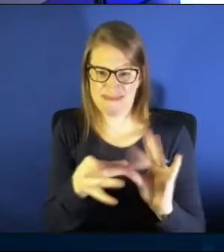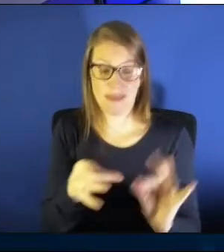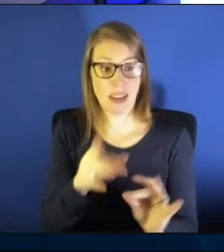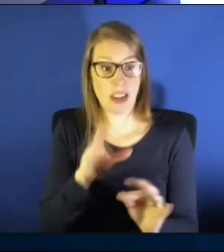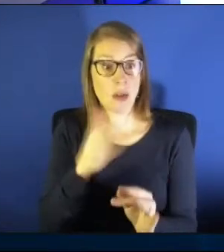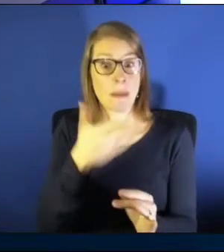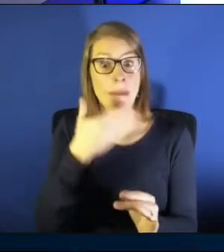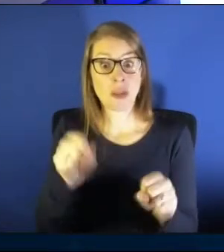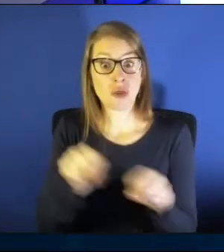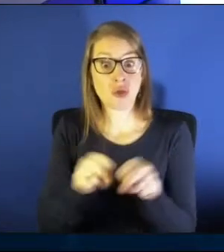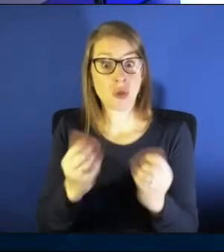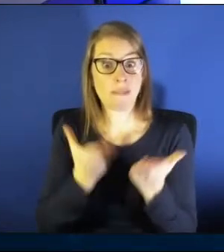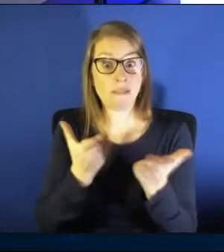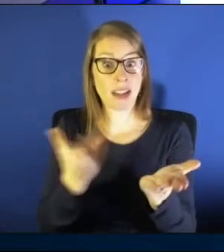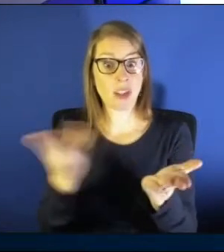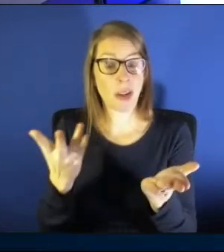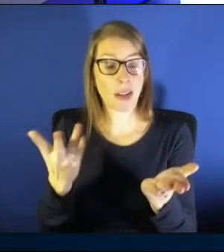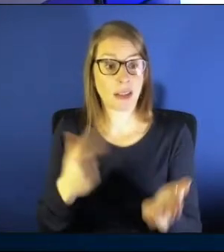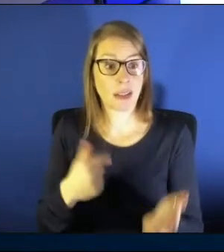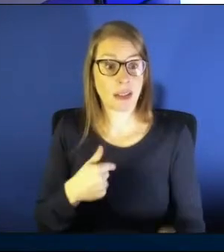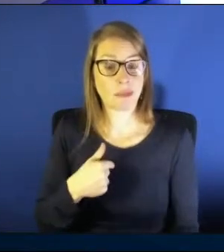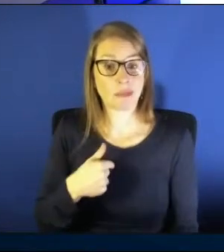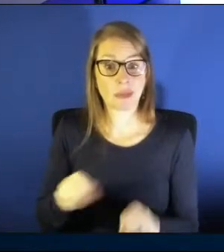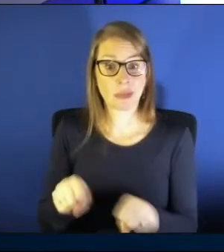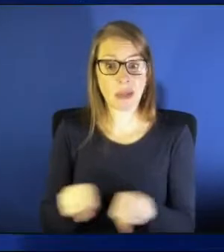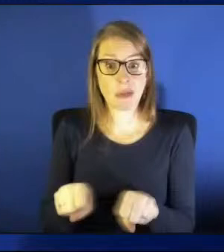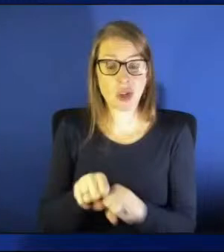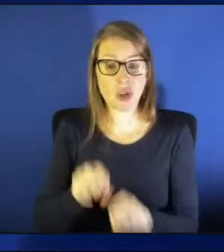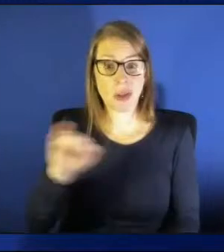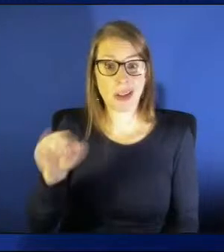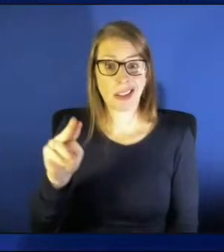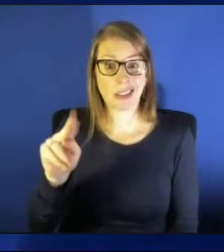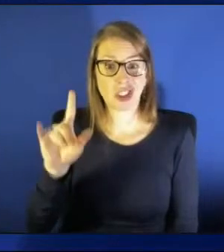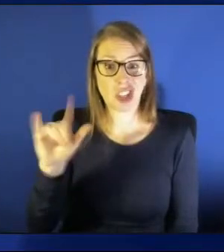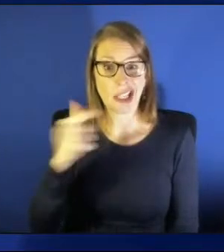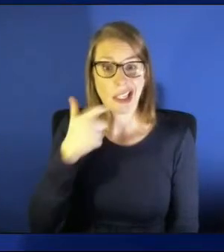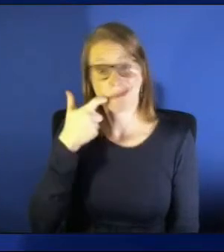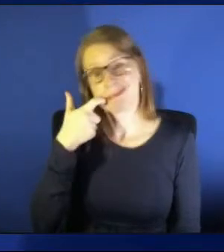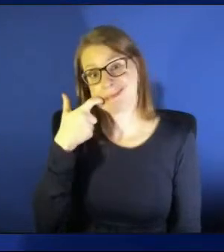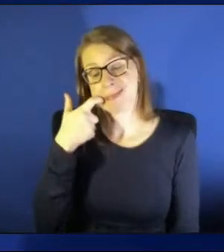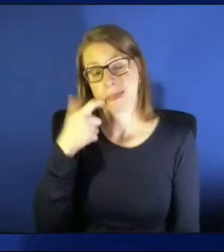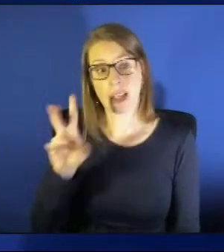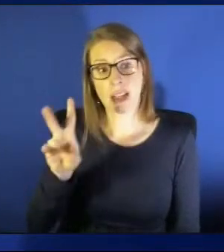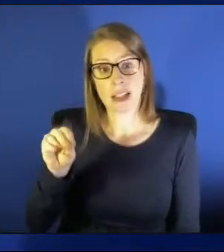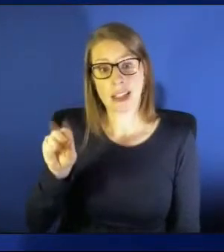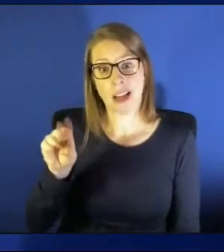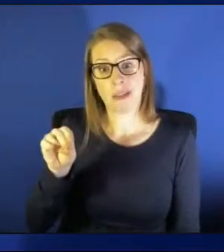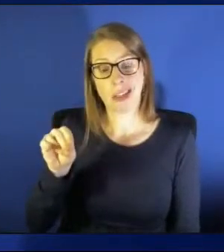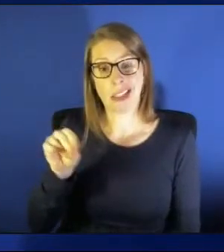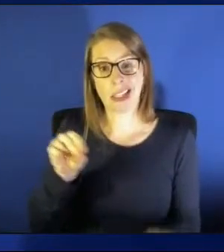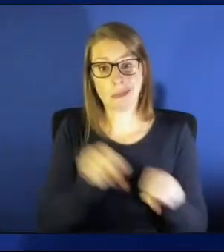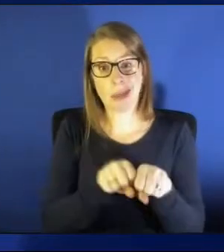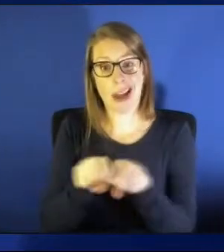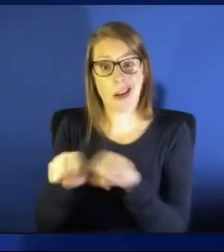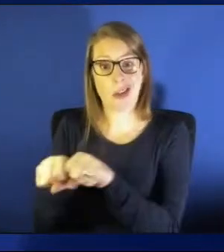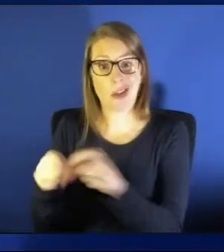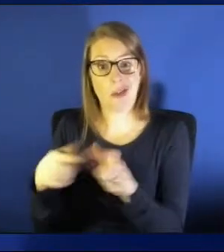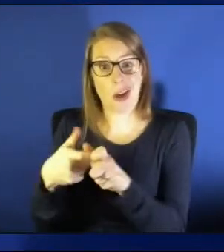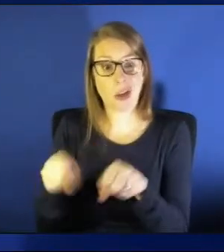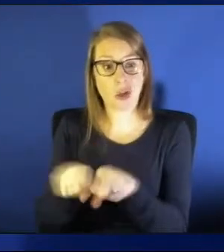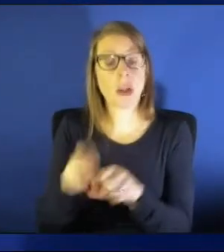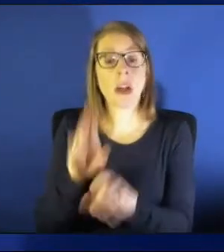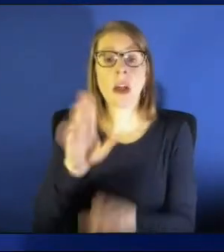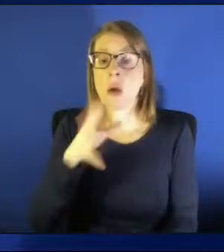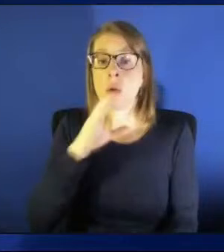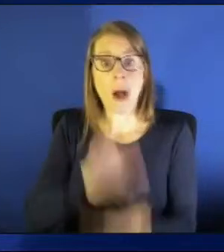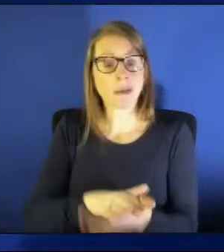Toby? Well, I'm sort of a shoe junkie. I must have 70 pairs of running shoes. My wife keeps telling me, you've got to throw them out, you got to